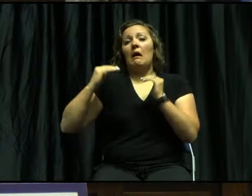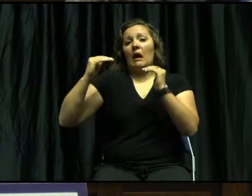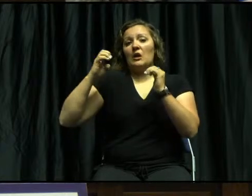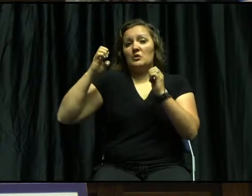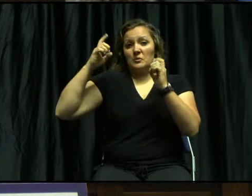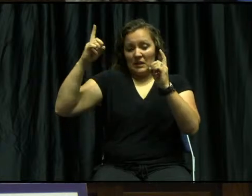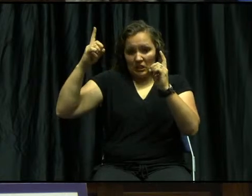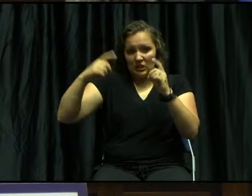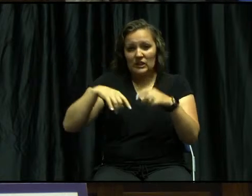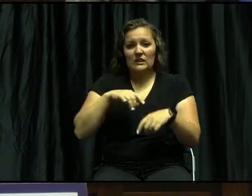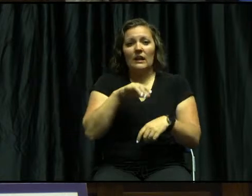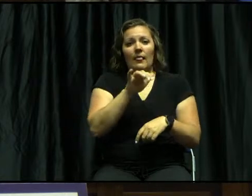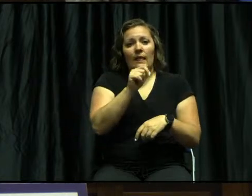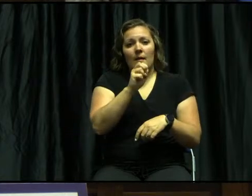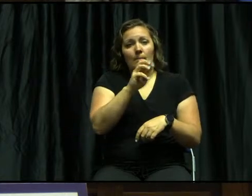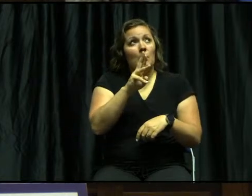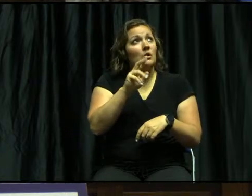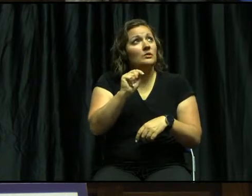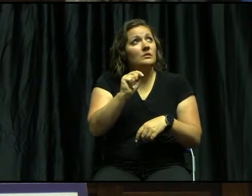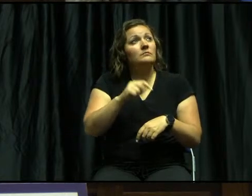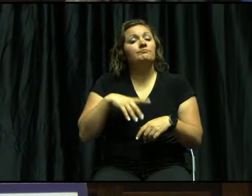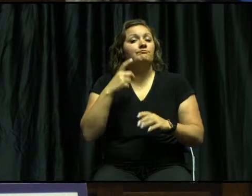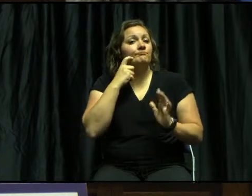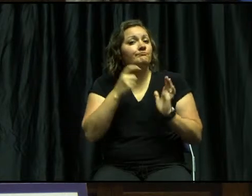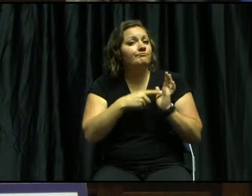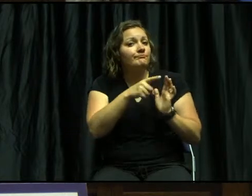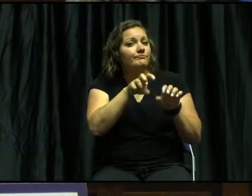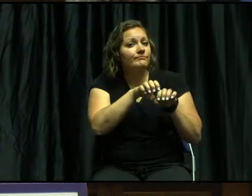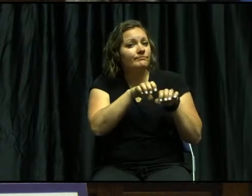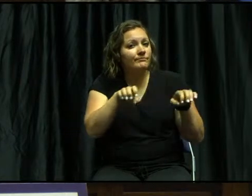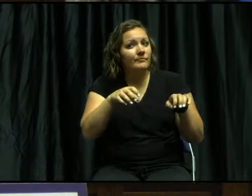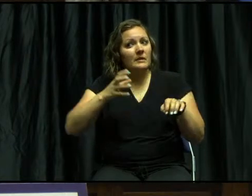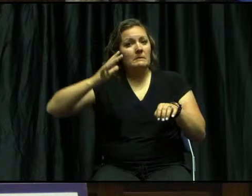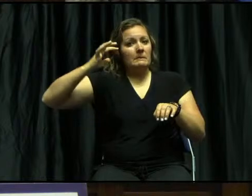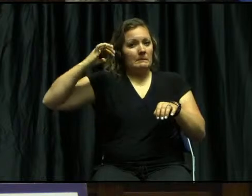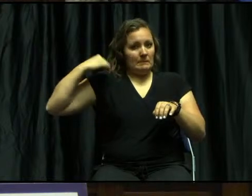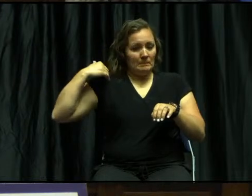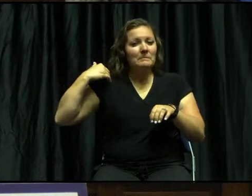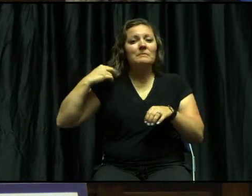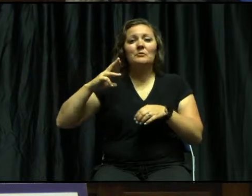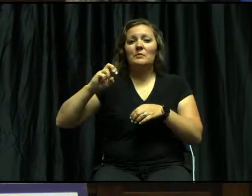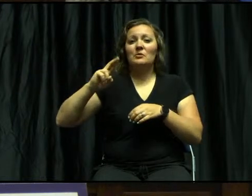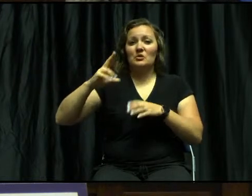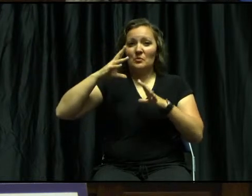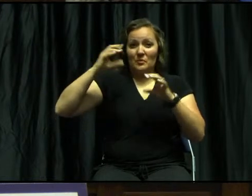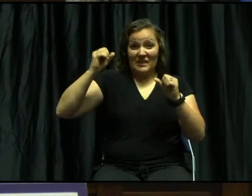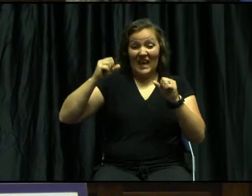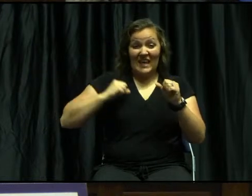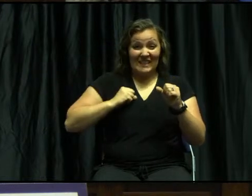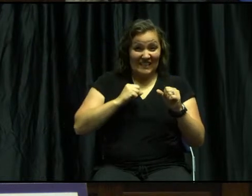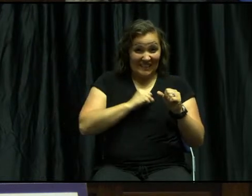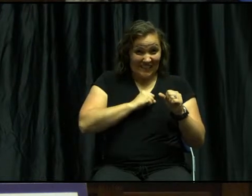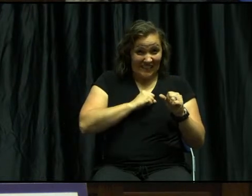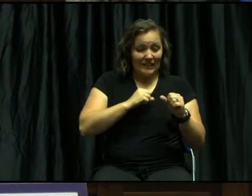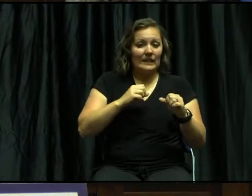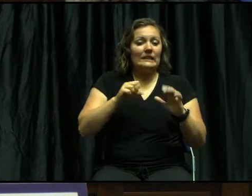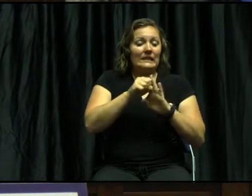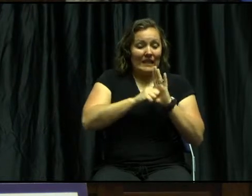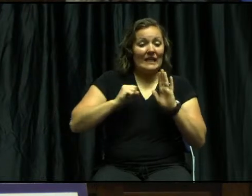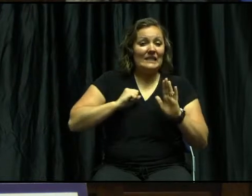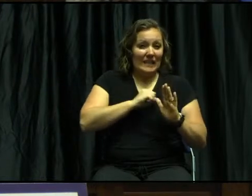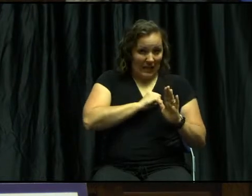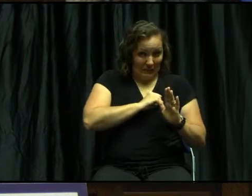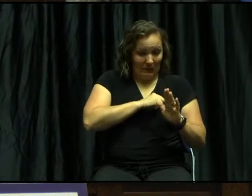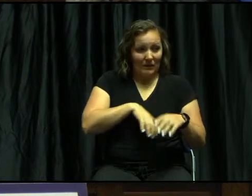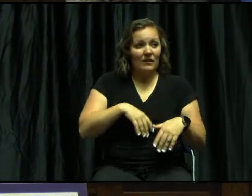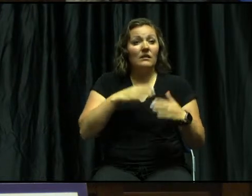Landward. We also recognize on the stand past Weber State University President and State Senator F. Ann Milner, and